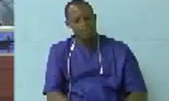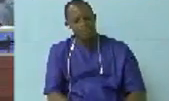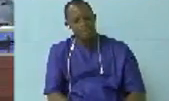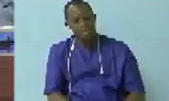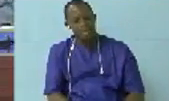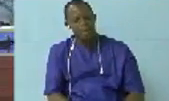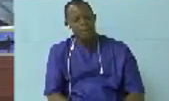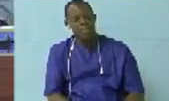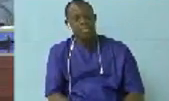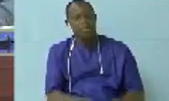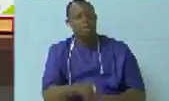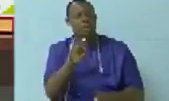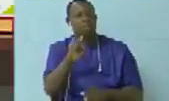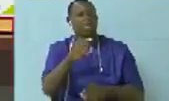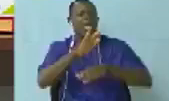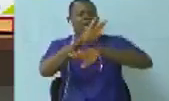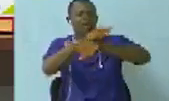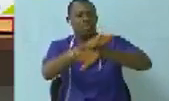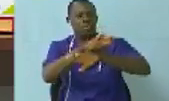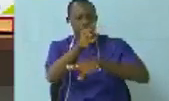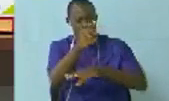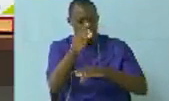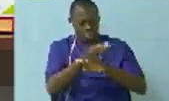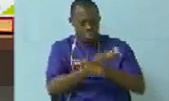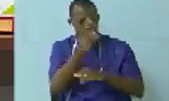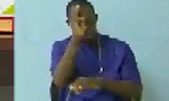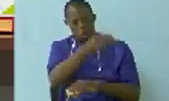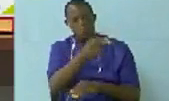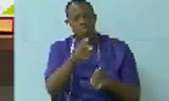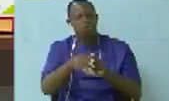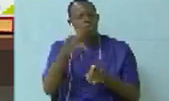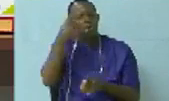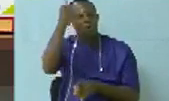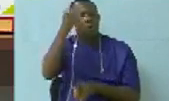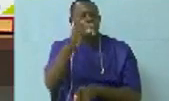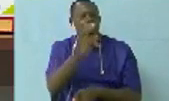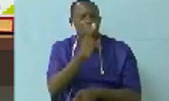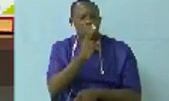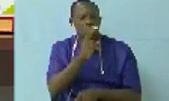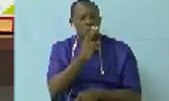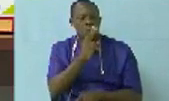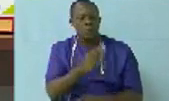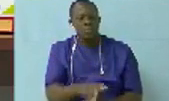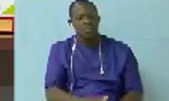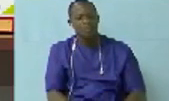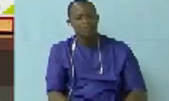So that evening when you went home, you placed a call to who?